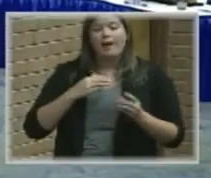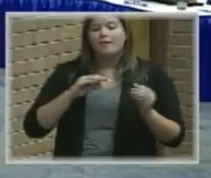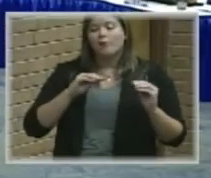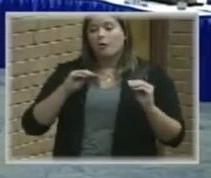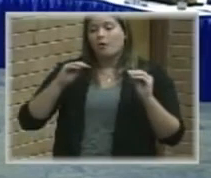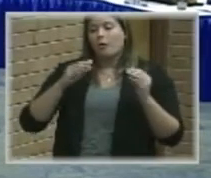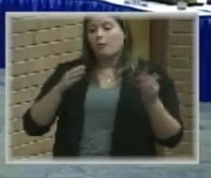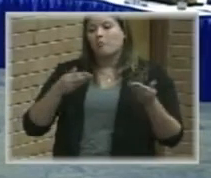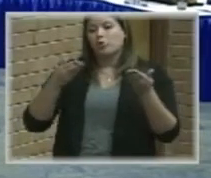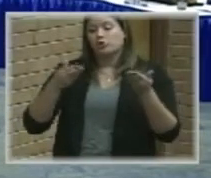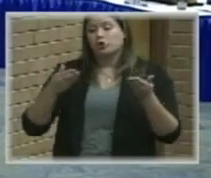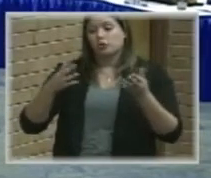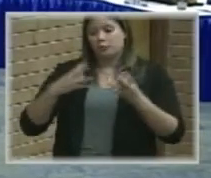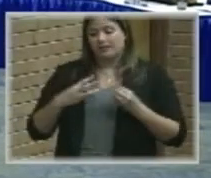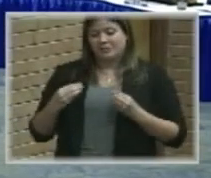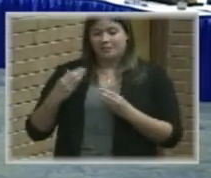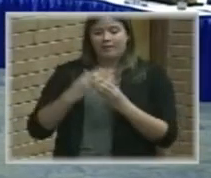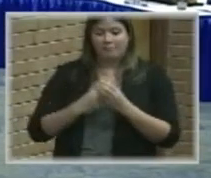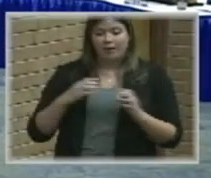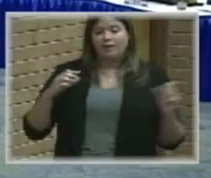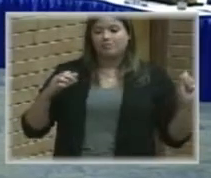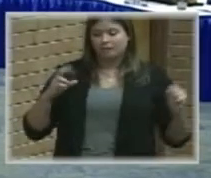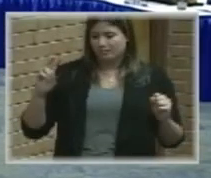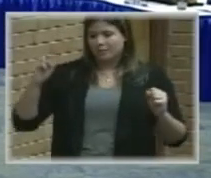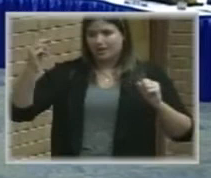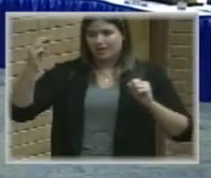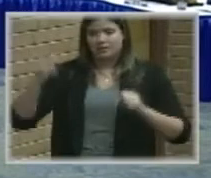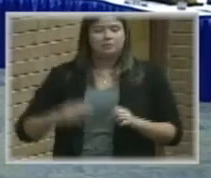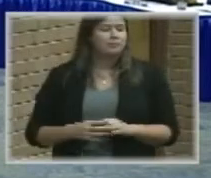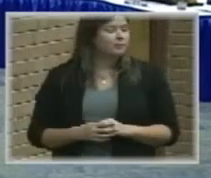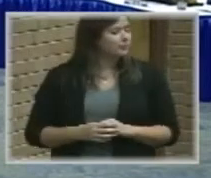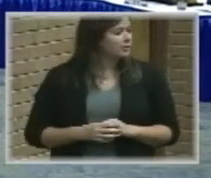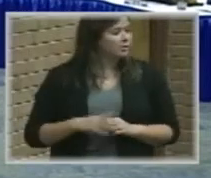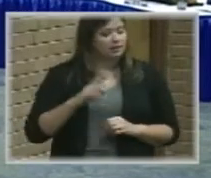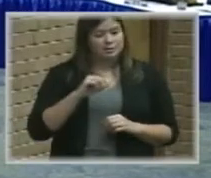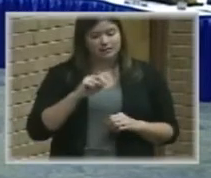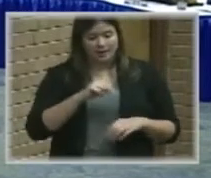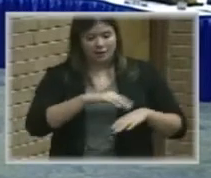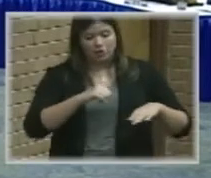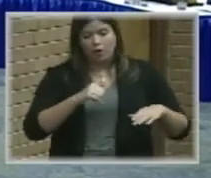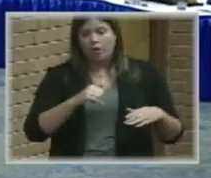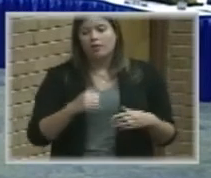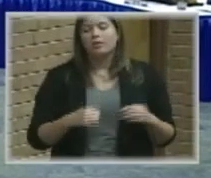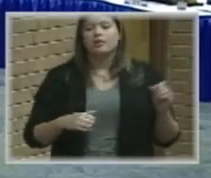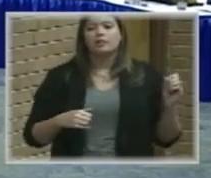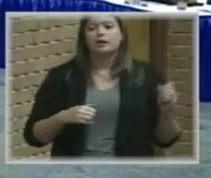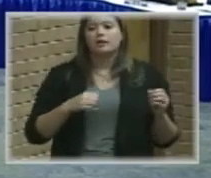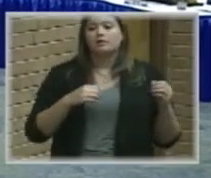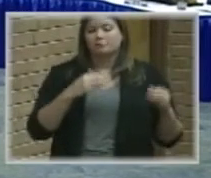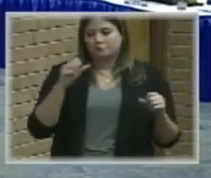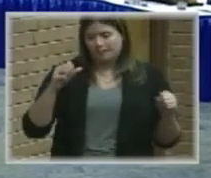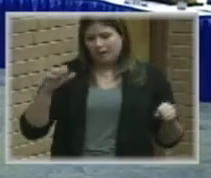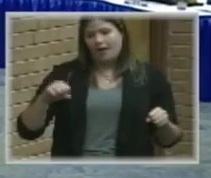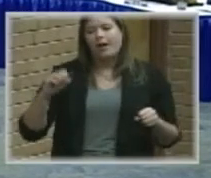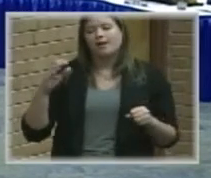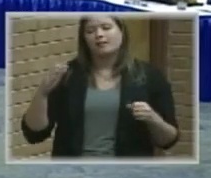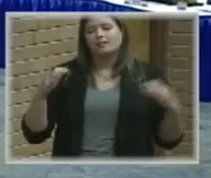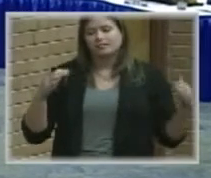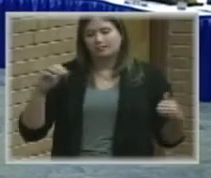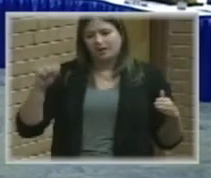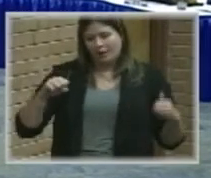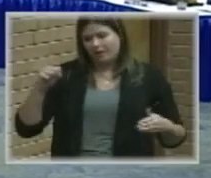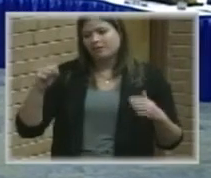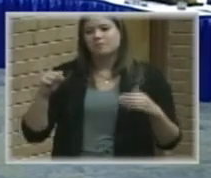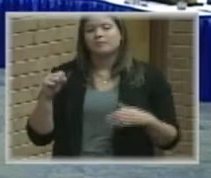that report, please? So moved. Second. Dan, please call the roll on that. Councilmember DeFazio? Aye. Councilmember Werner?